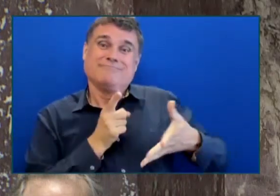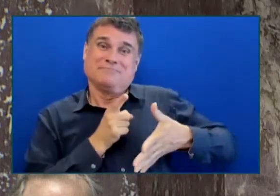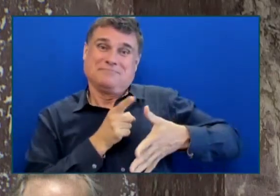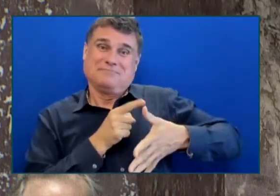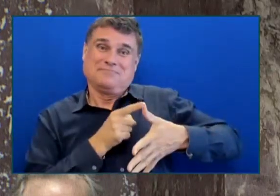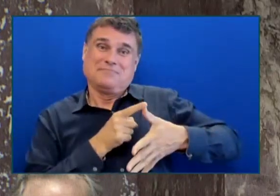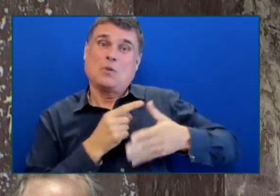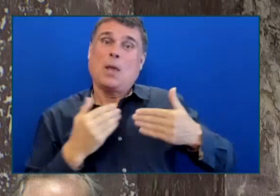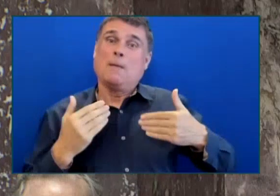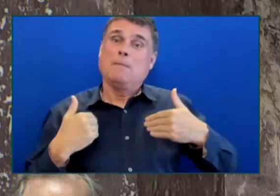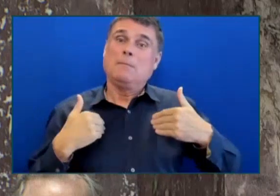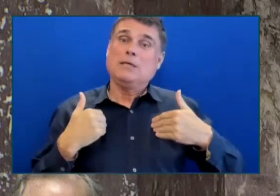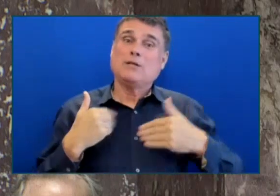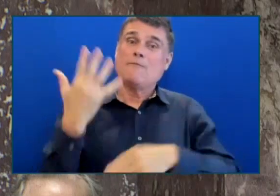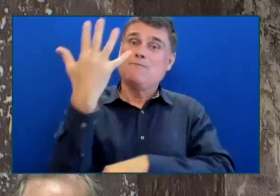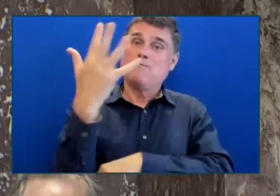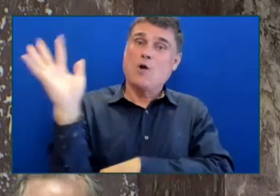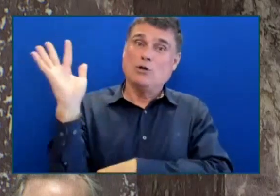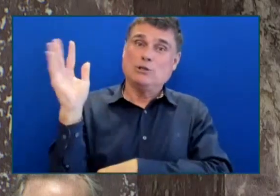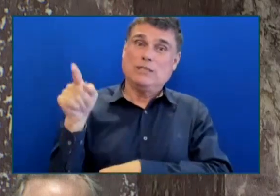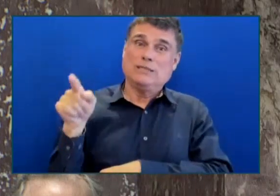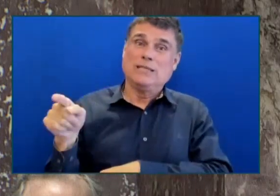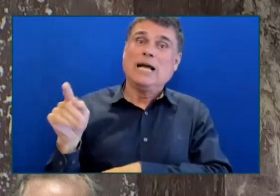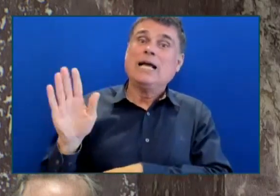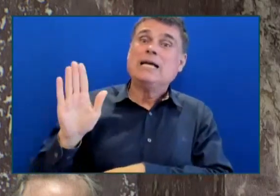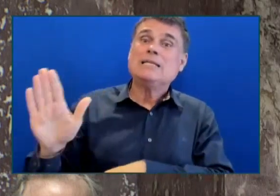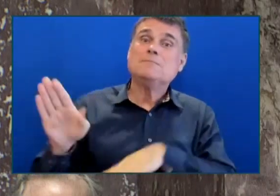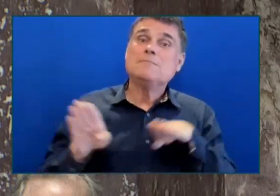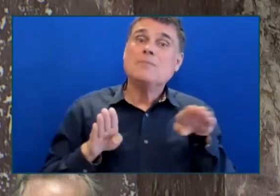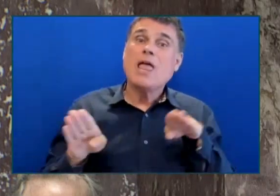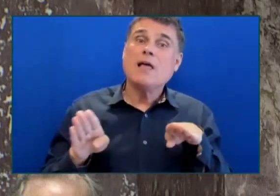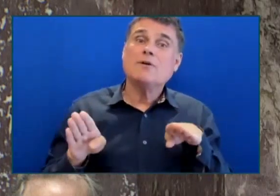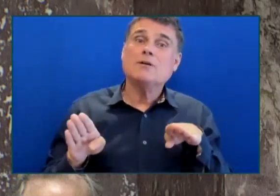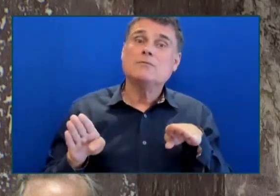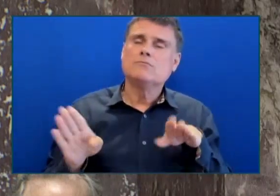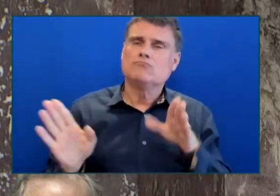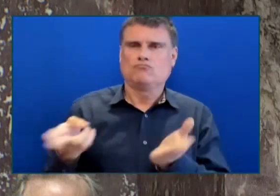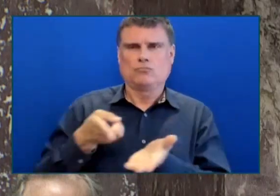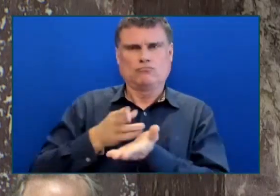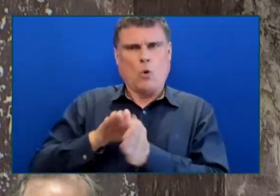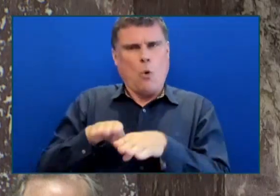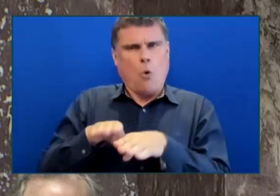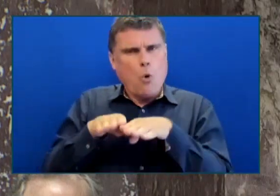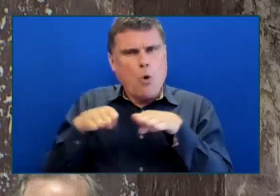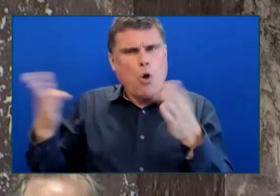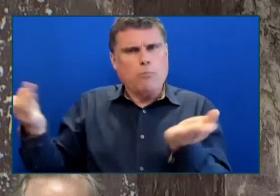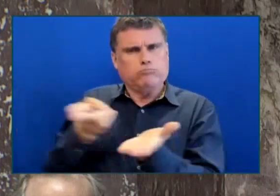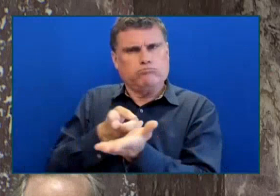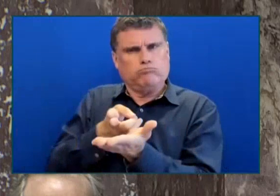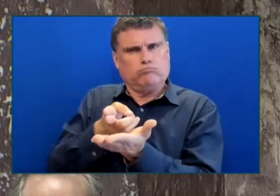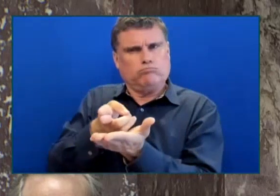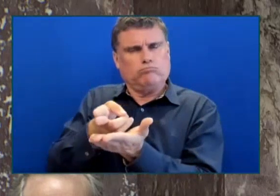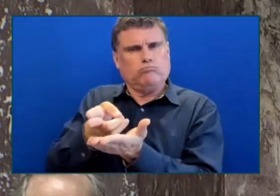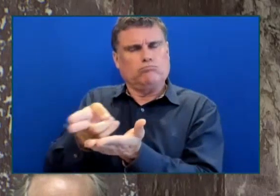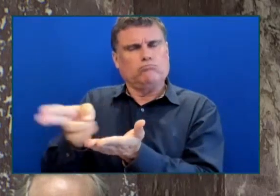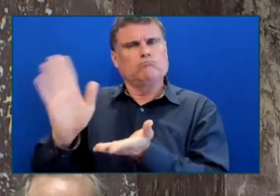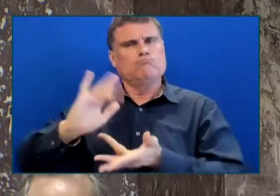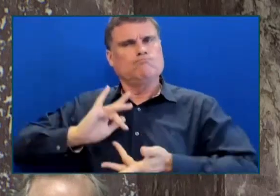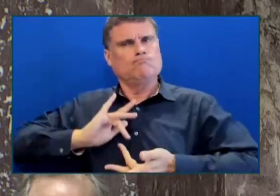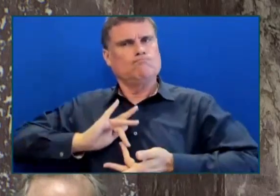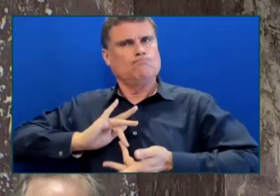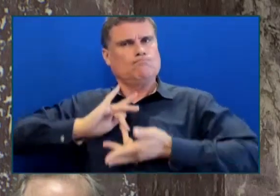this entire process. He has himself recused himself from any conversation that pertains to Atira. Honourable